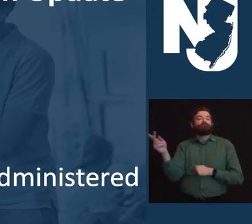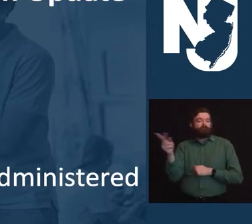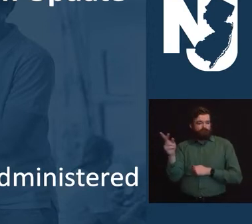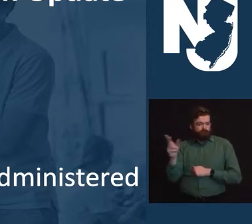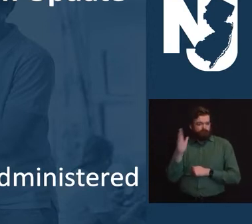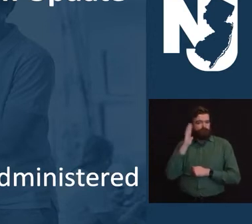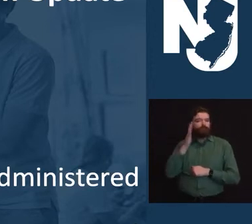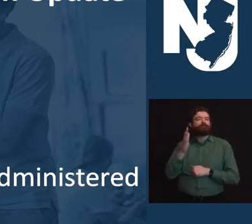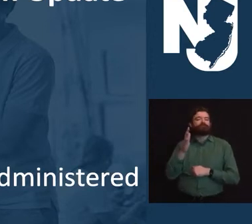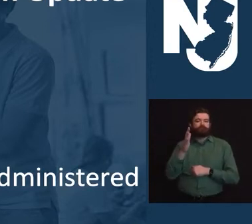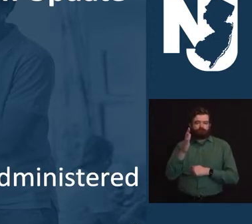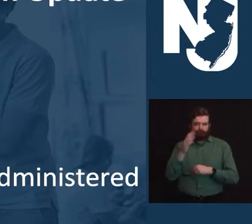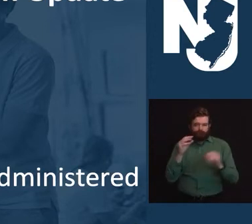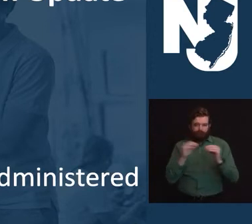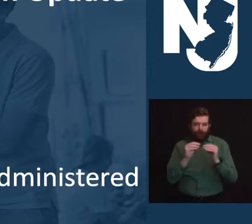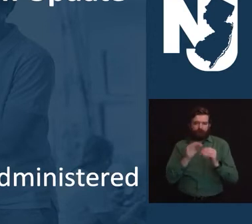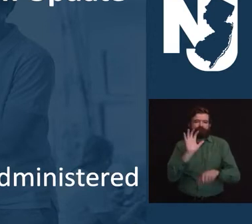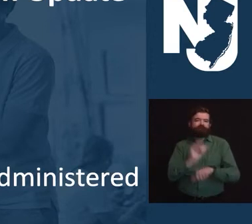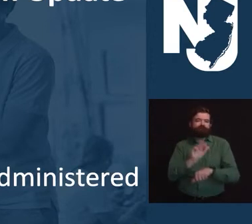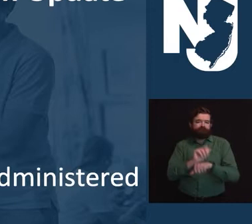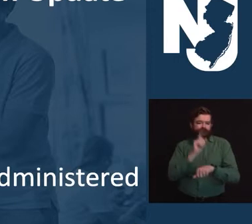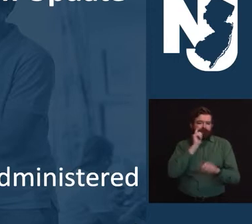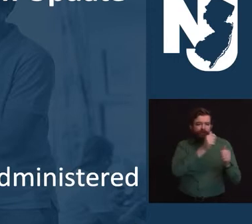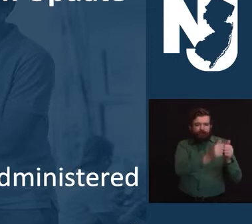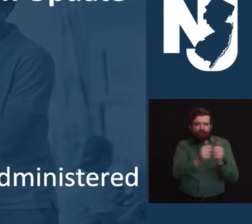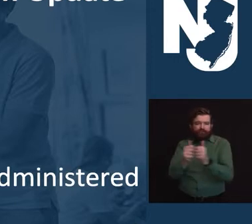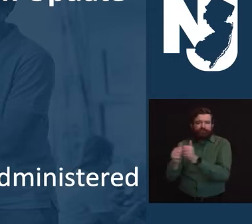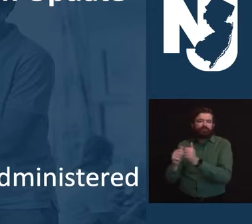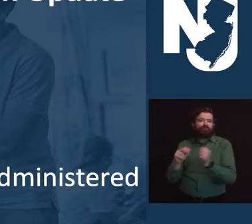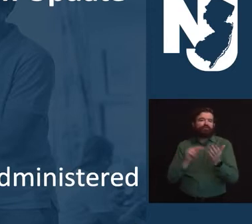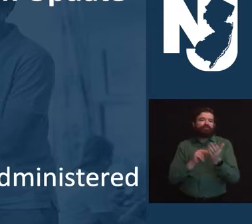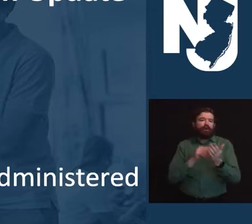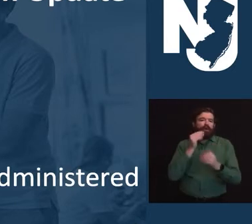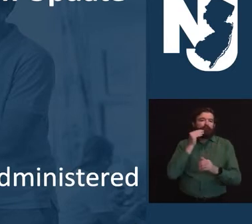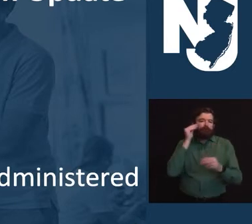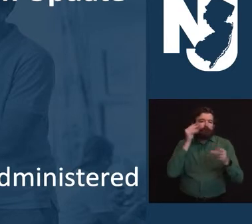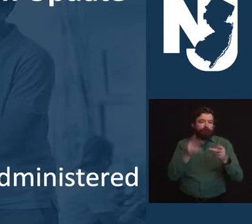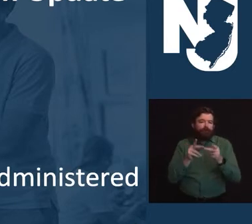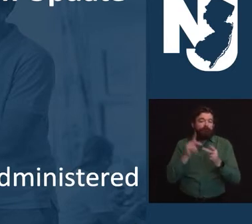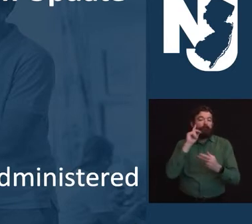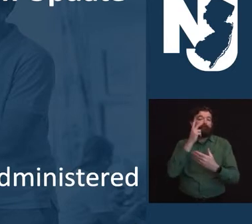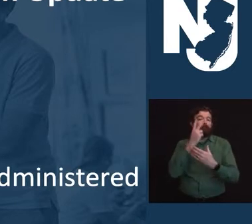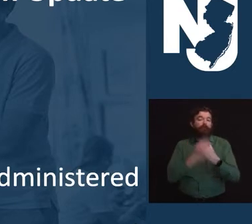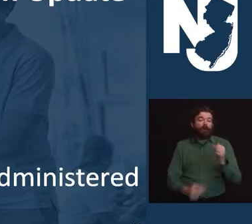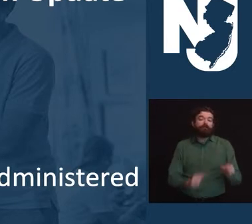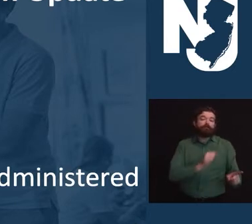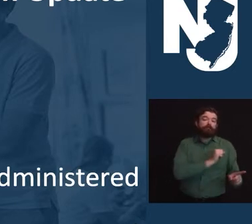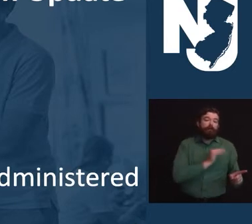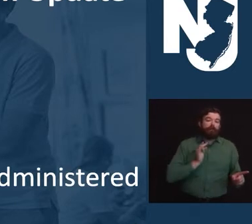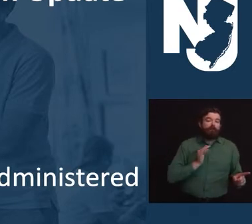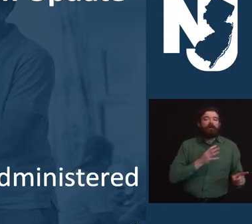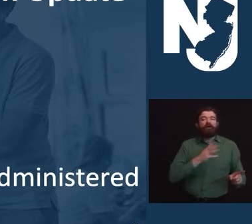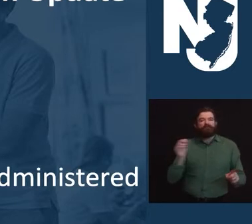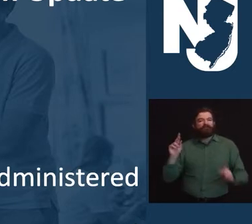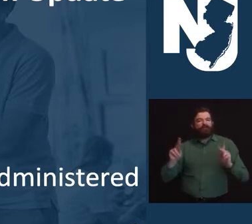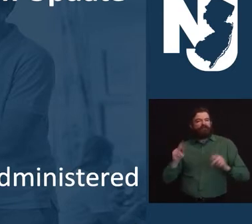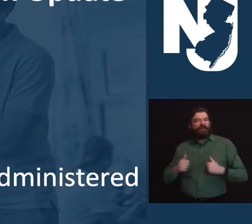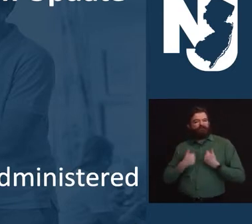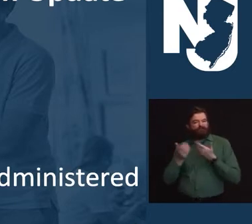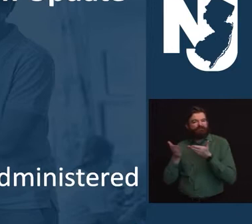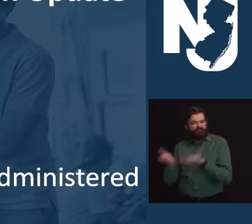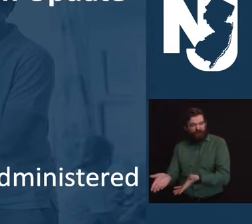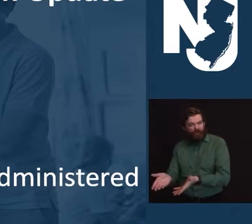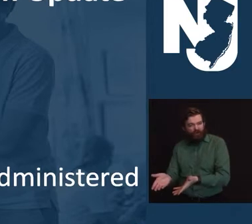ensure that all eligible residents and staff are ultimately vaccinated. I think Judy reminded me this morning that